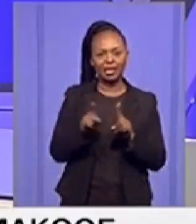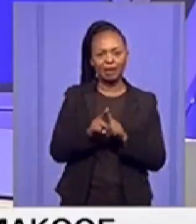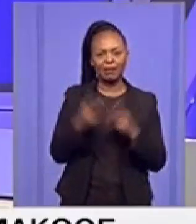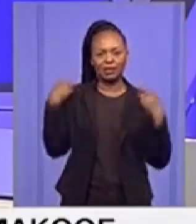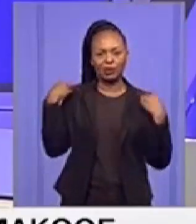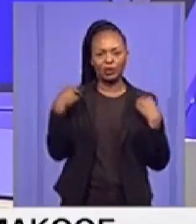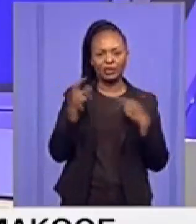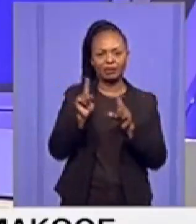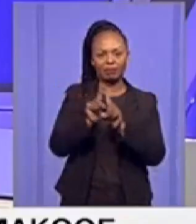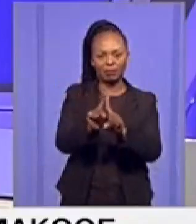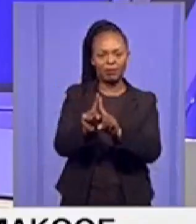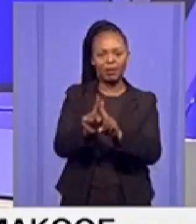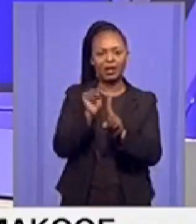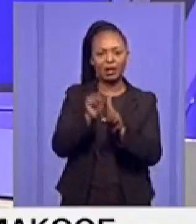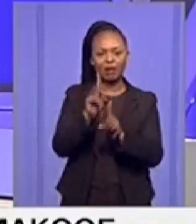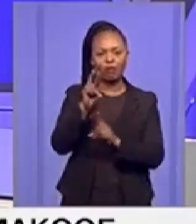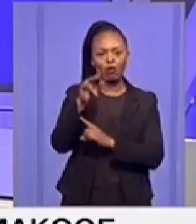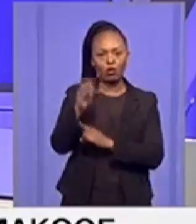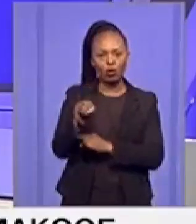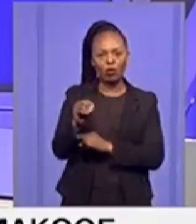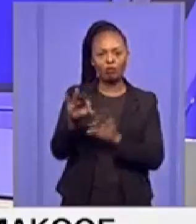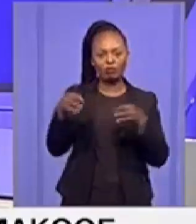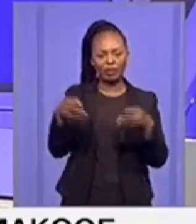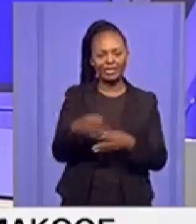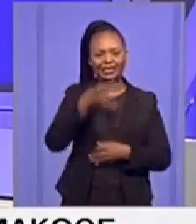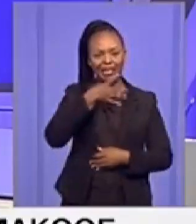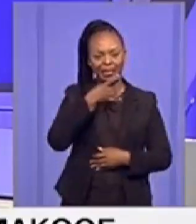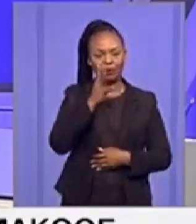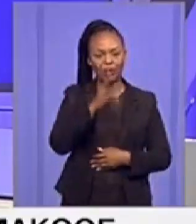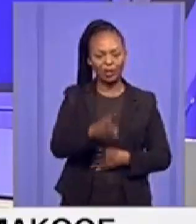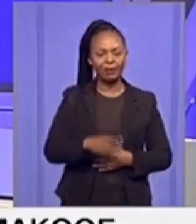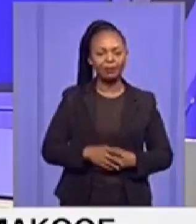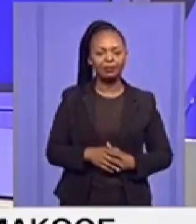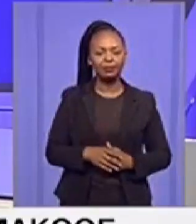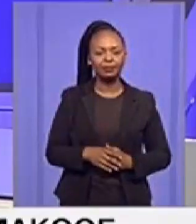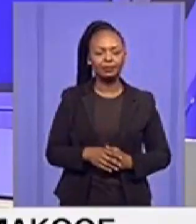yena ile warrant officer VMD a tla bolokwa ka Moqebelo.